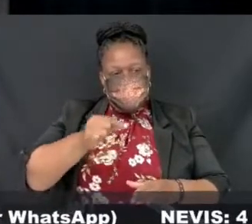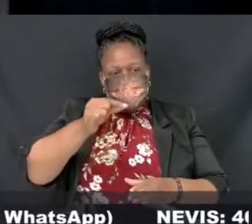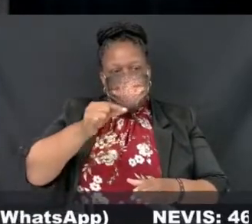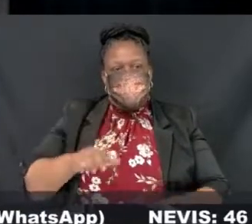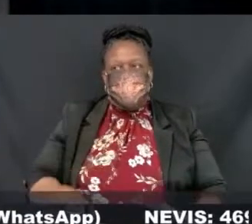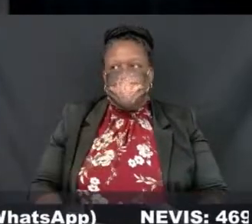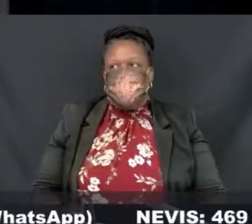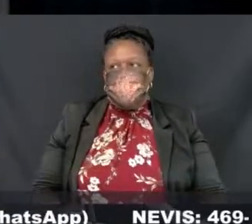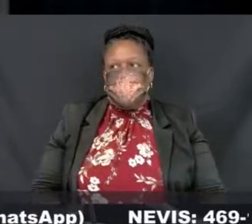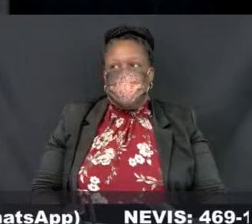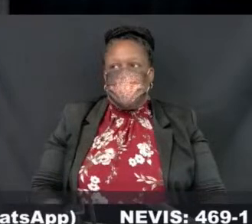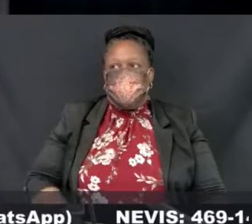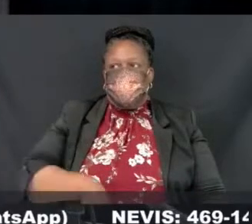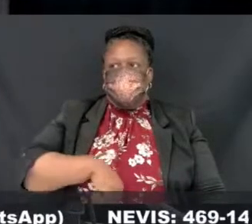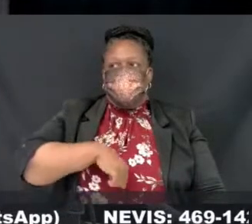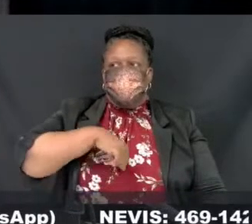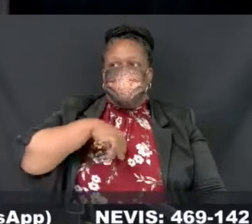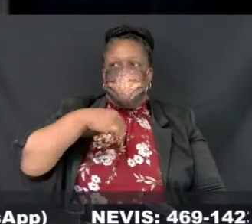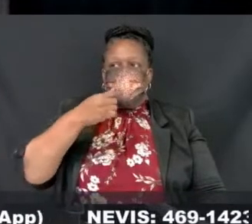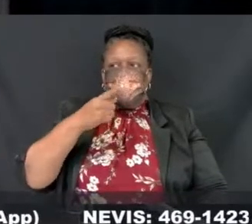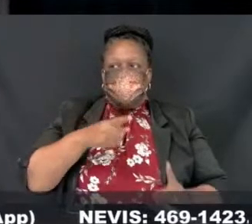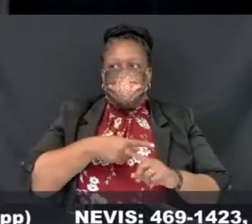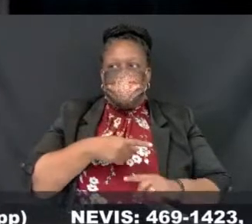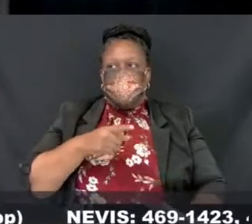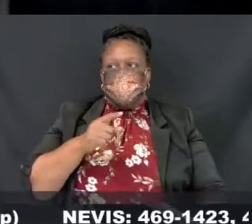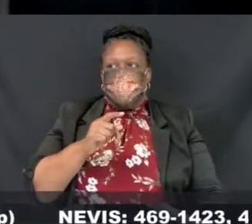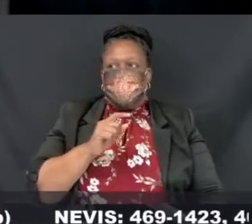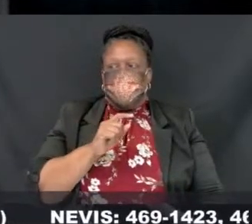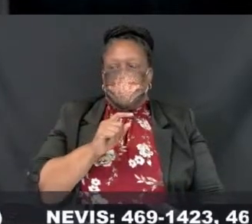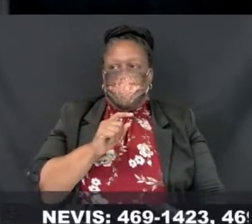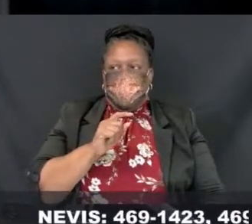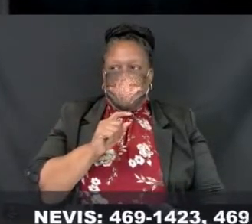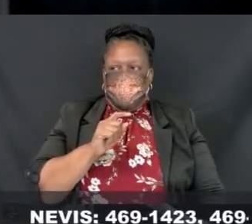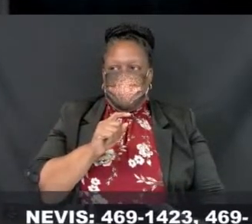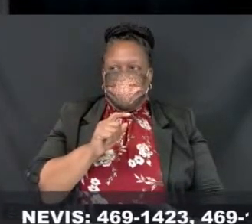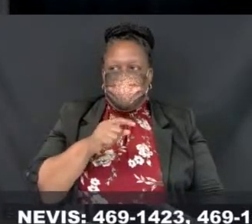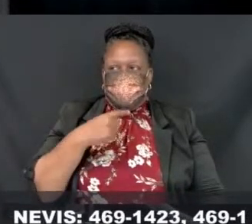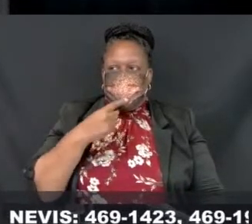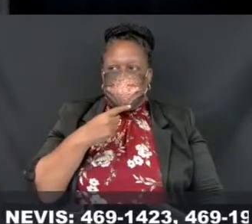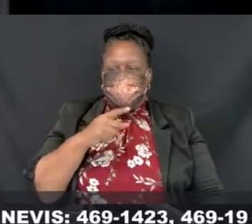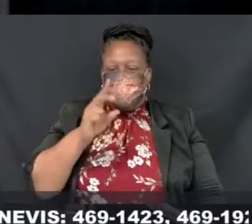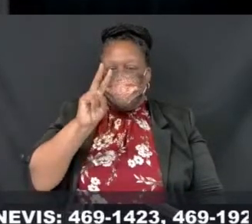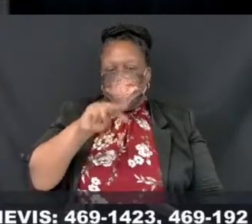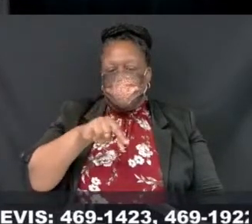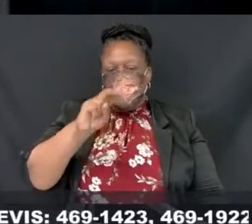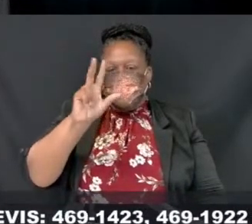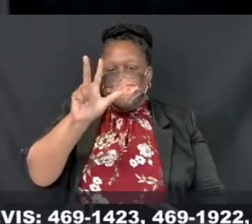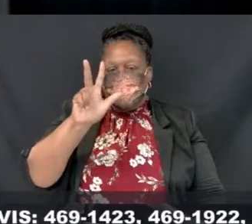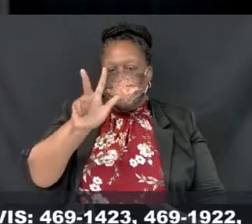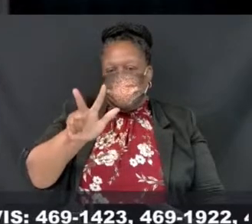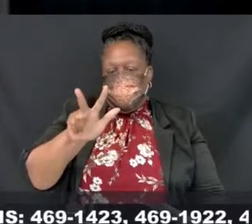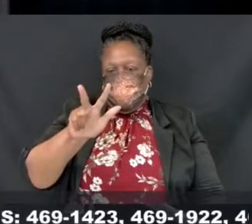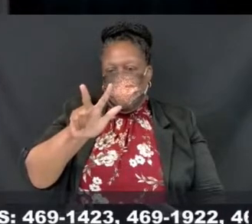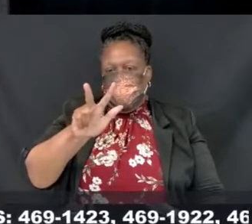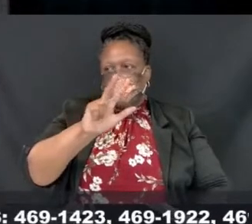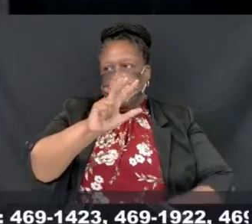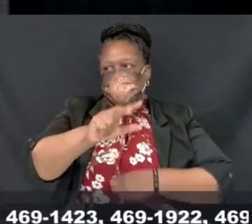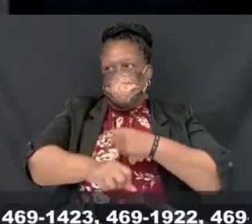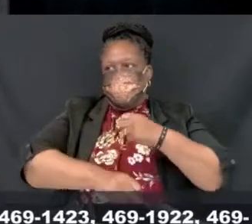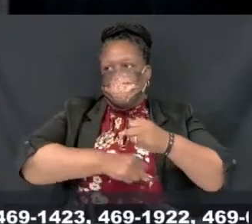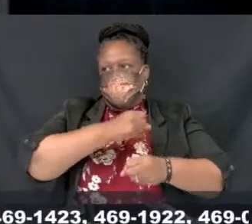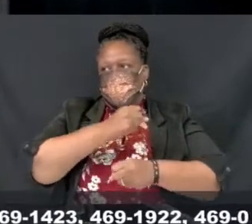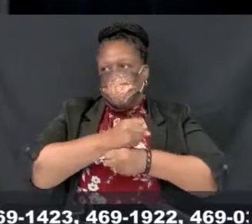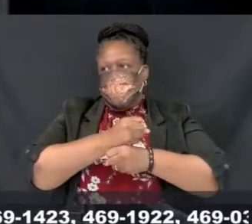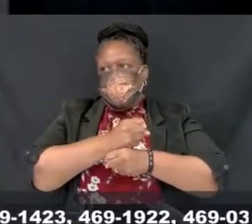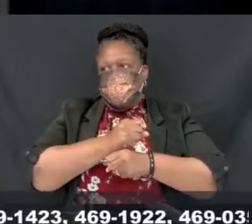to say that October of this year is going to make me 23 years, because we joined in 1999, 23 years